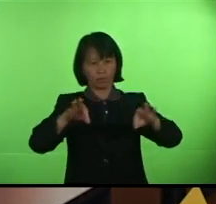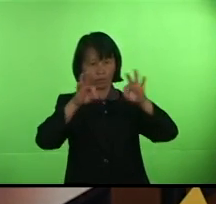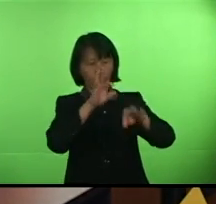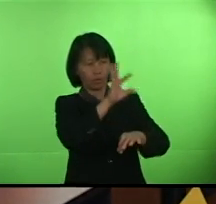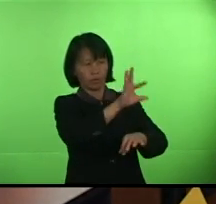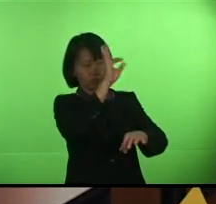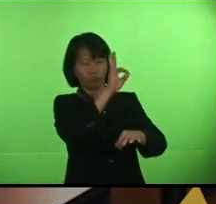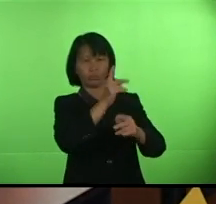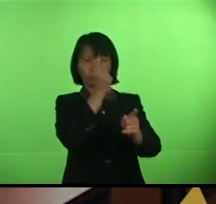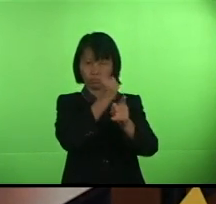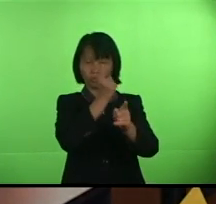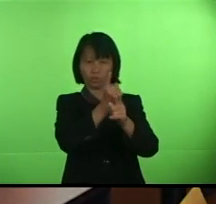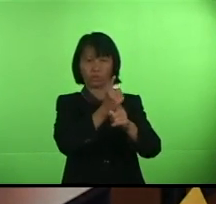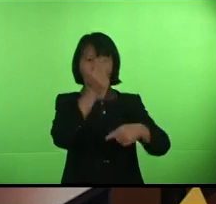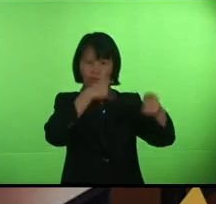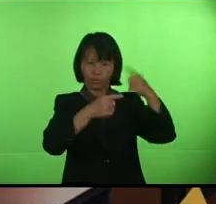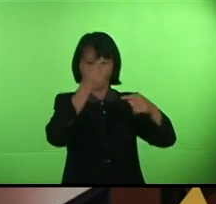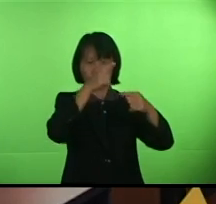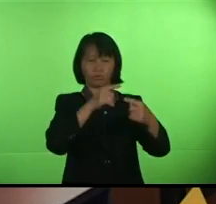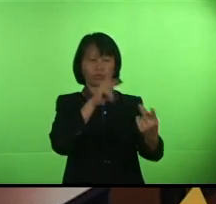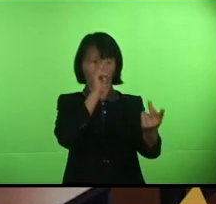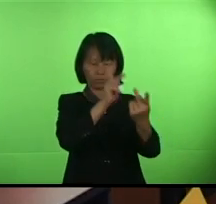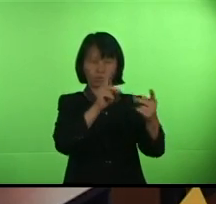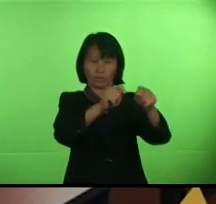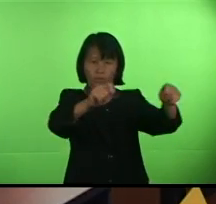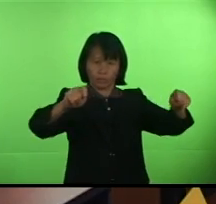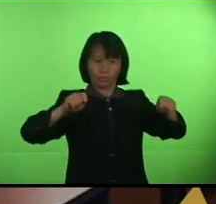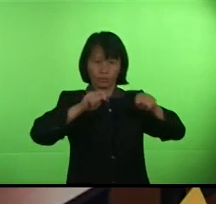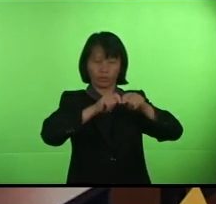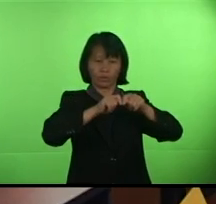the right occasion. For example, this